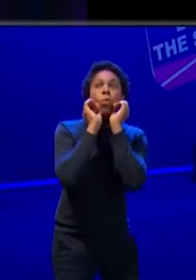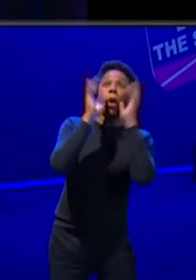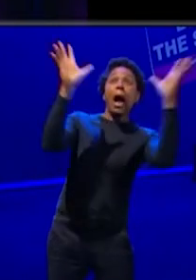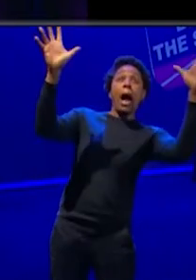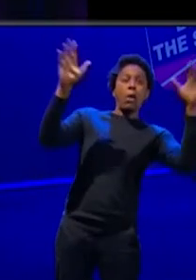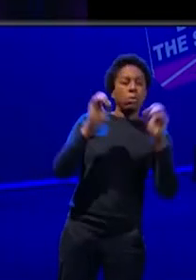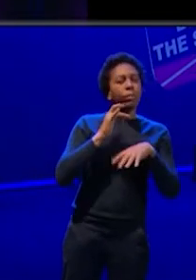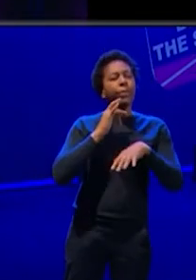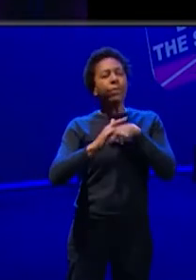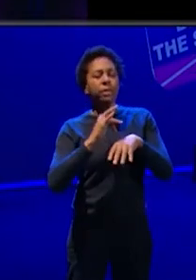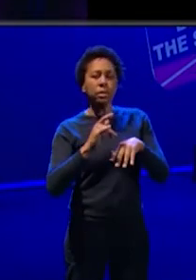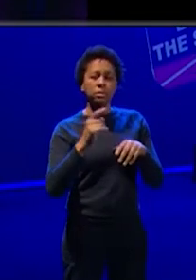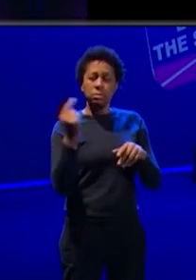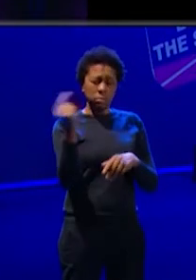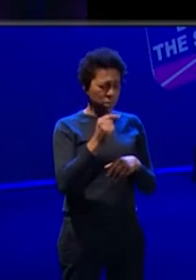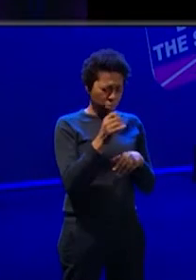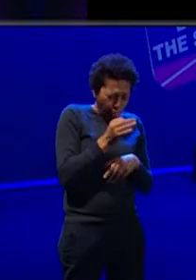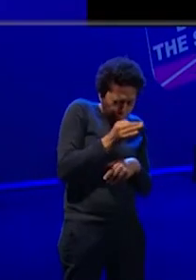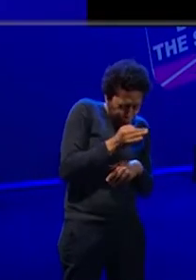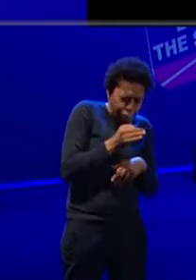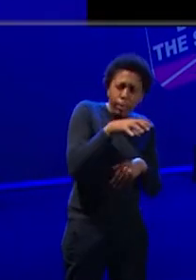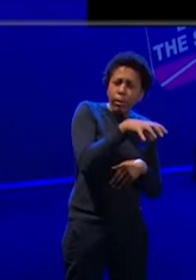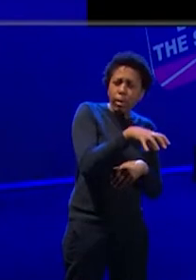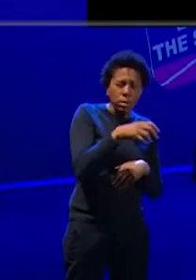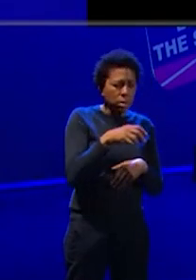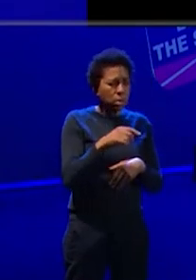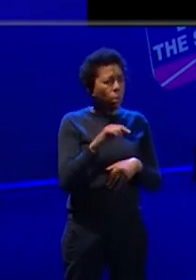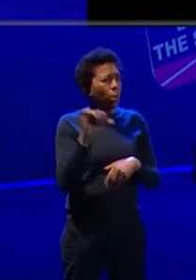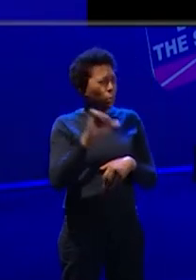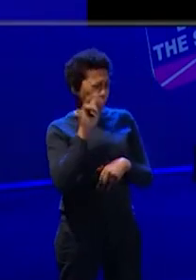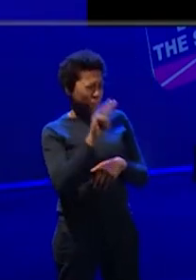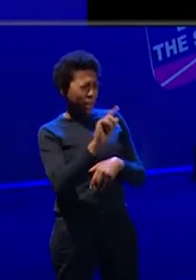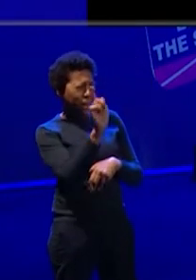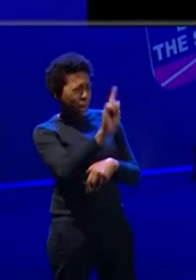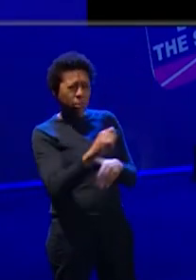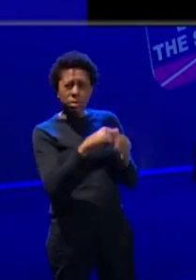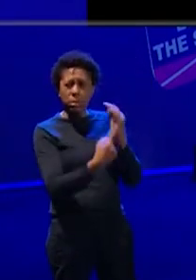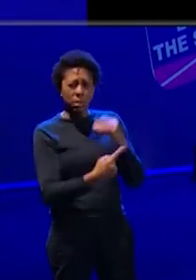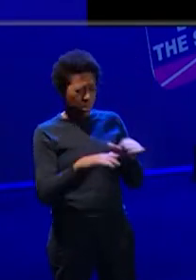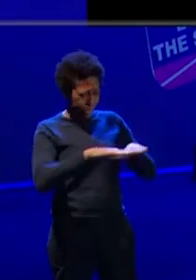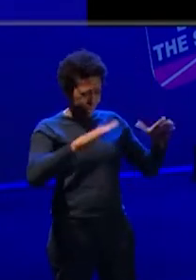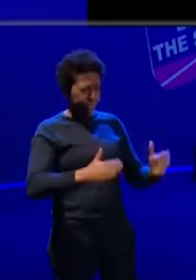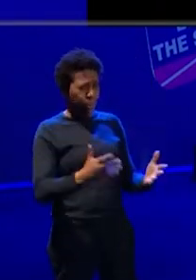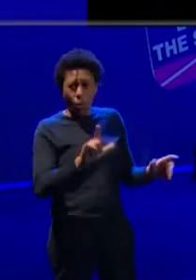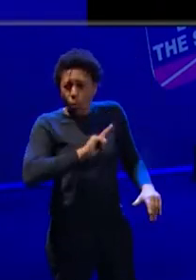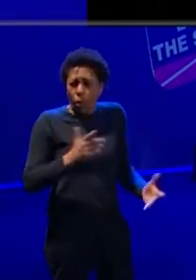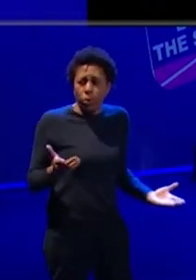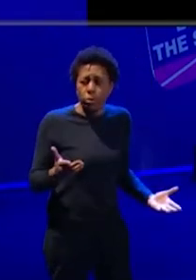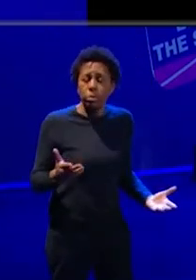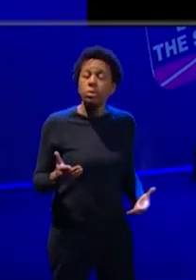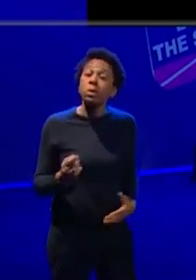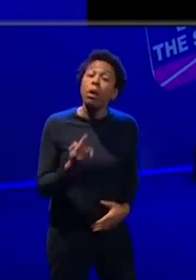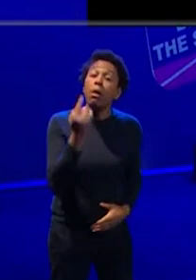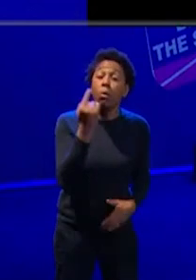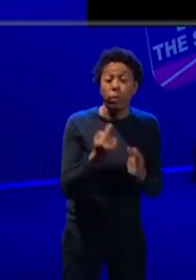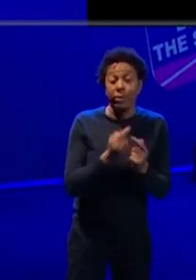should be seeing people with visible disabilities on the stage, and why aren't we doing it? I think there's one thing that's clear about theatre, it's